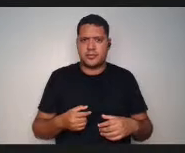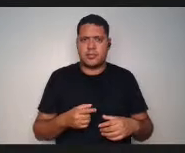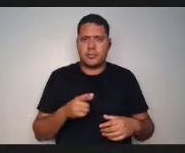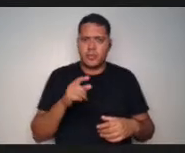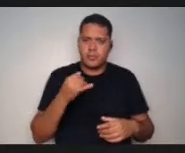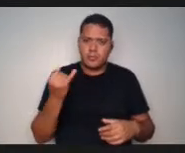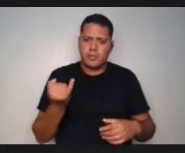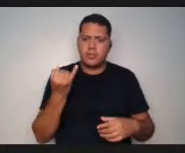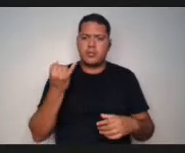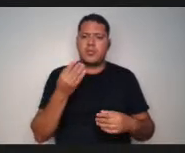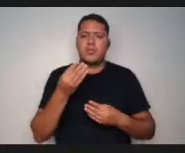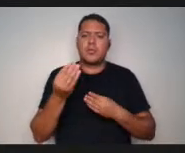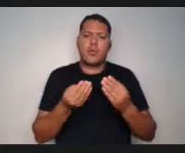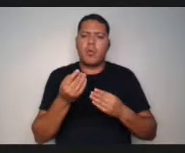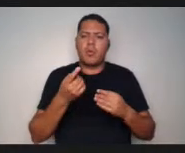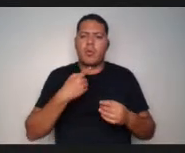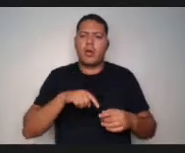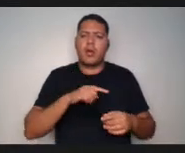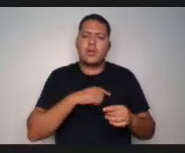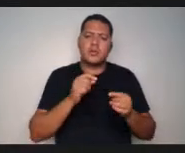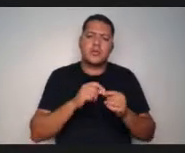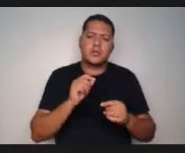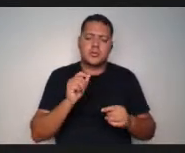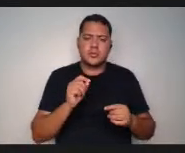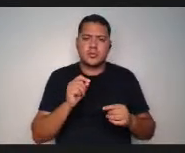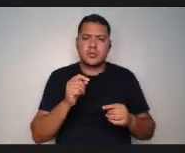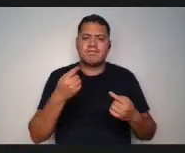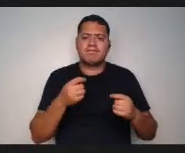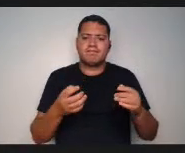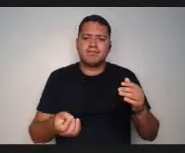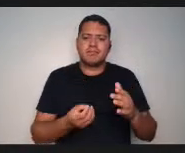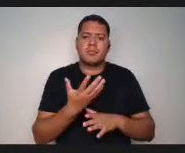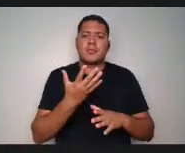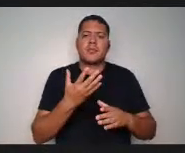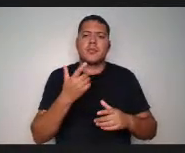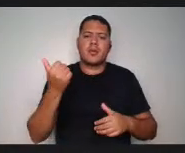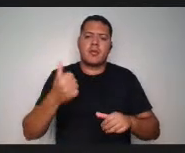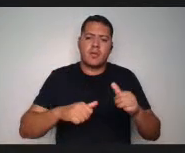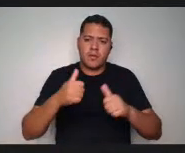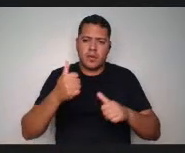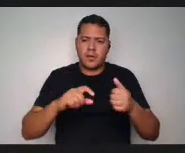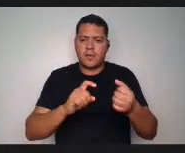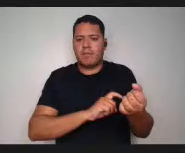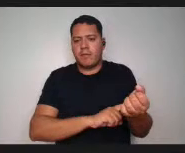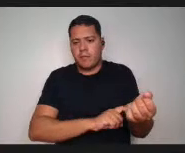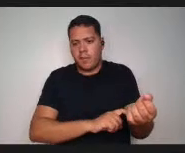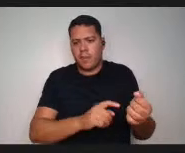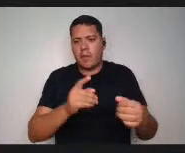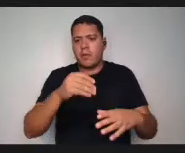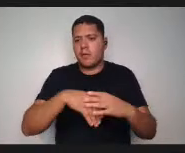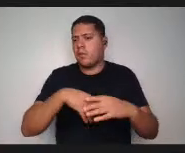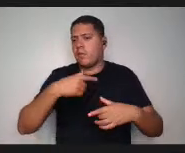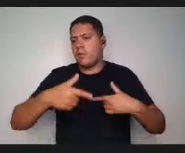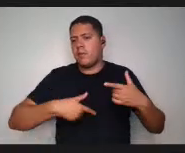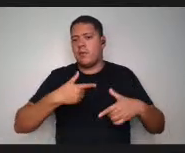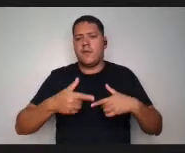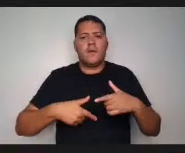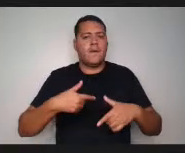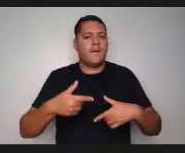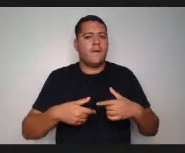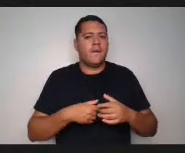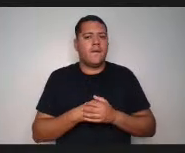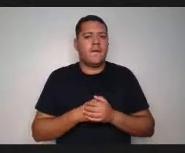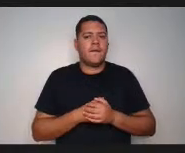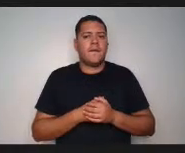which people can assess the stress that they have at work, or workplaces can address the stress that